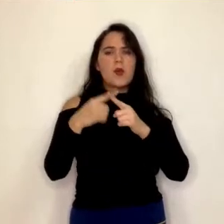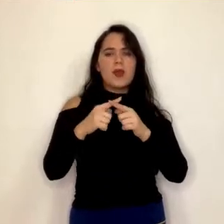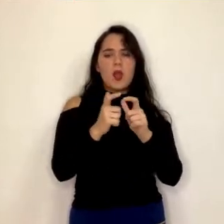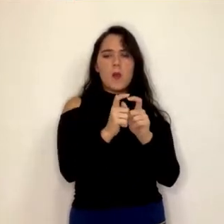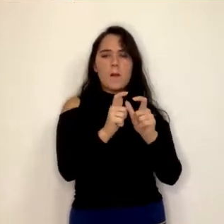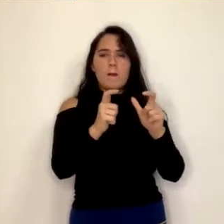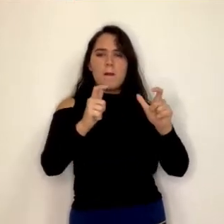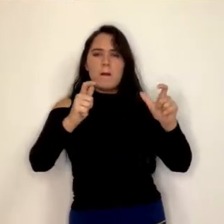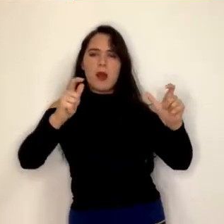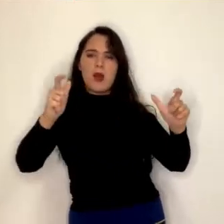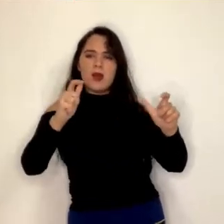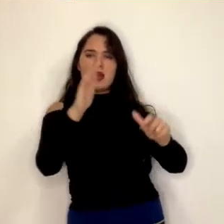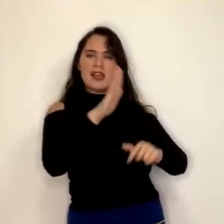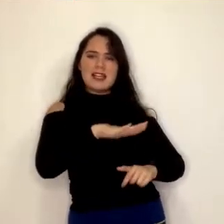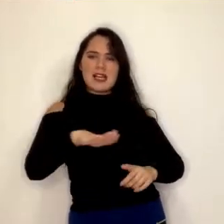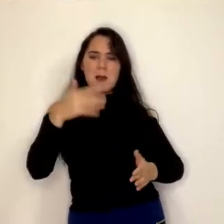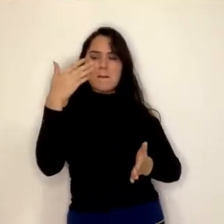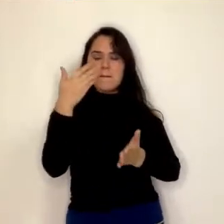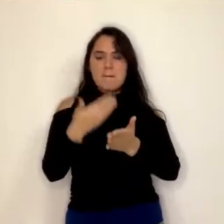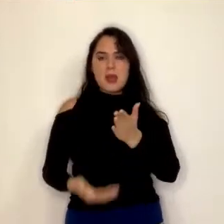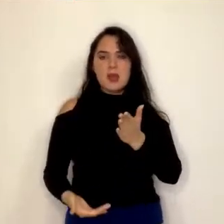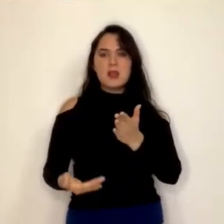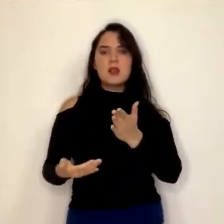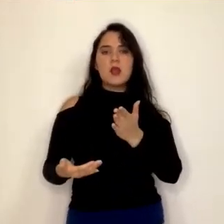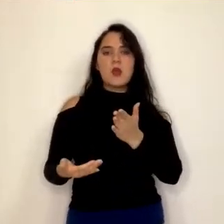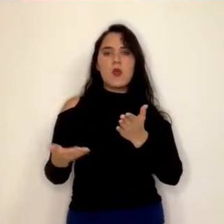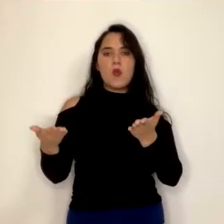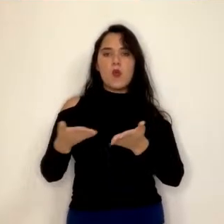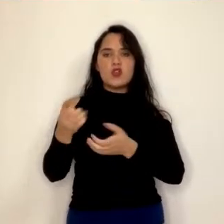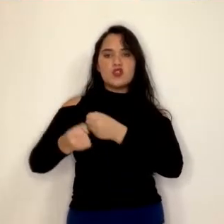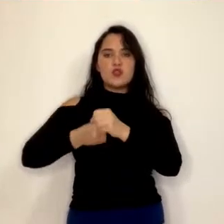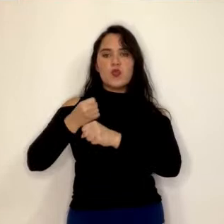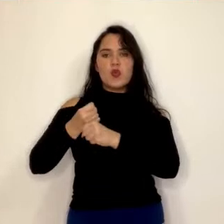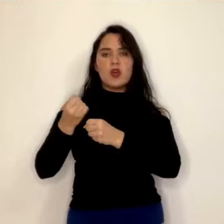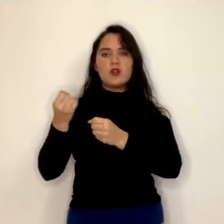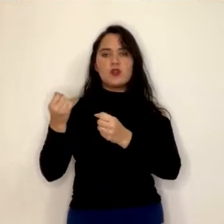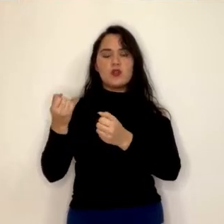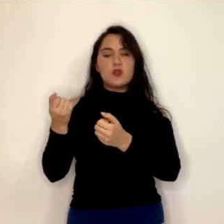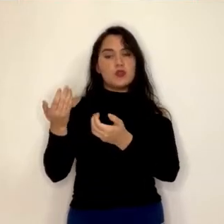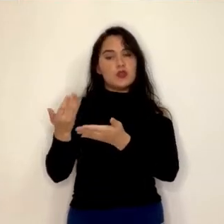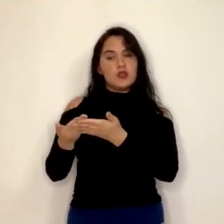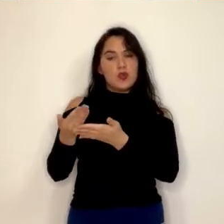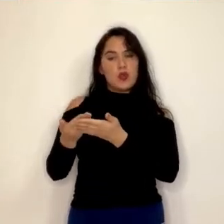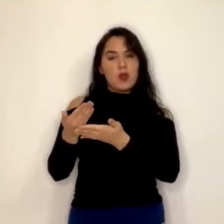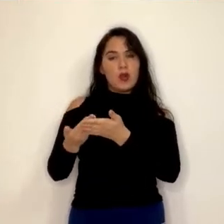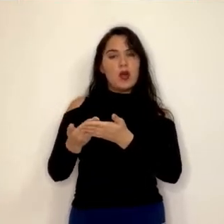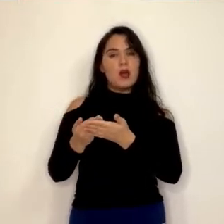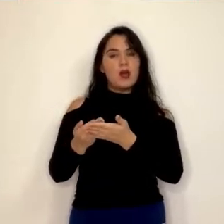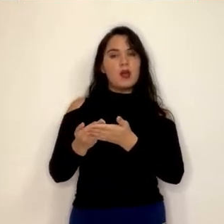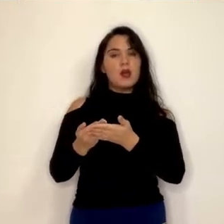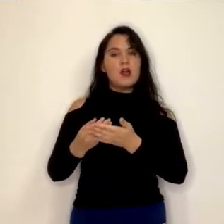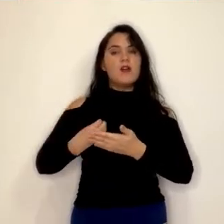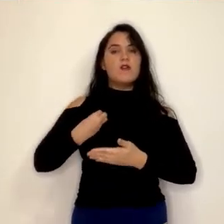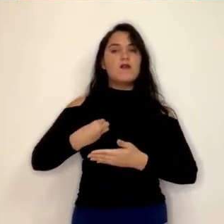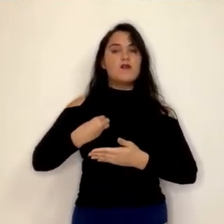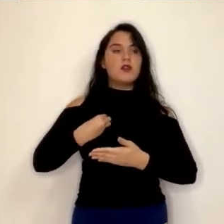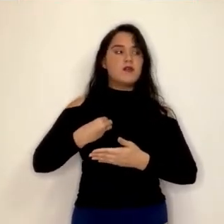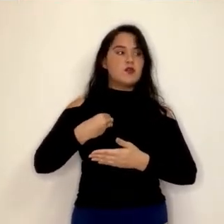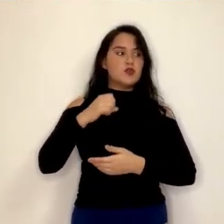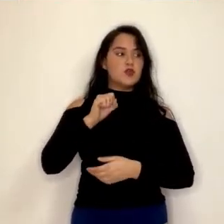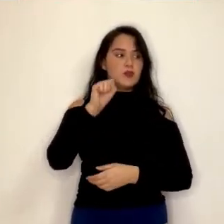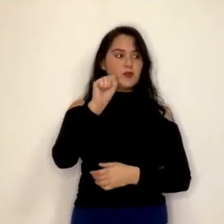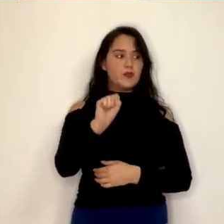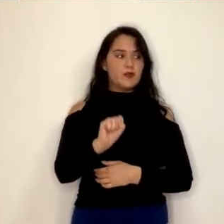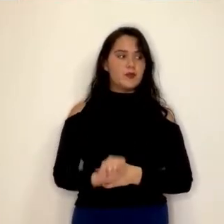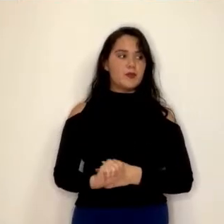do you believe that the majority of the children who have lost the school year are located in this region of the